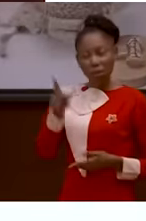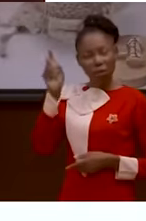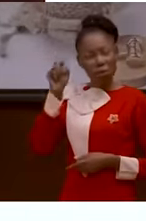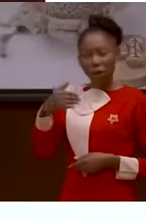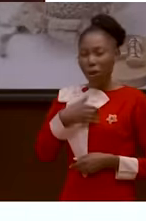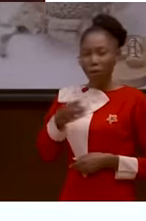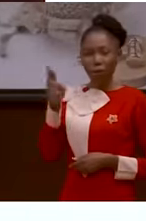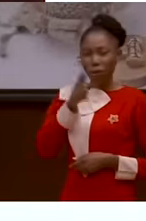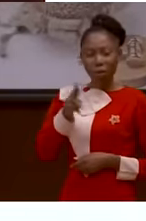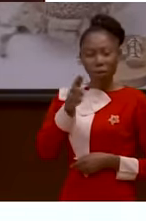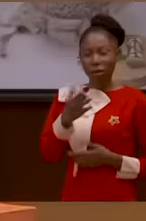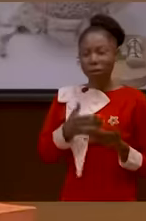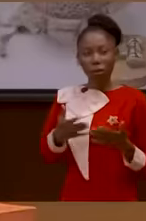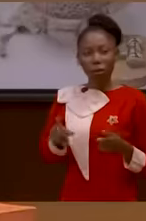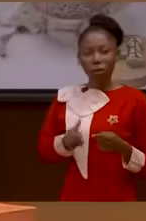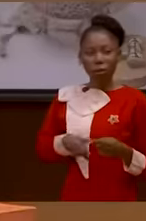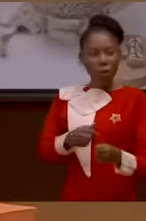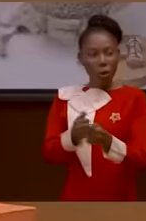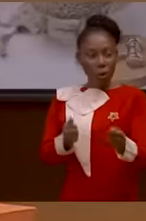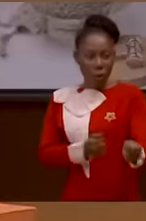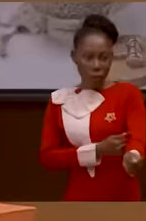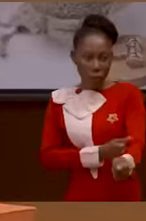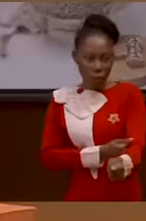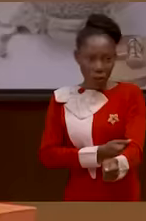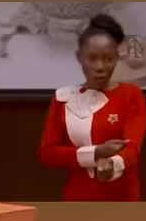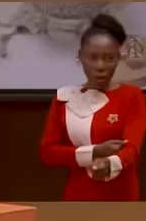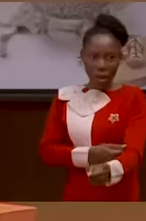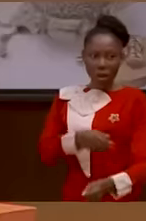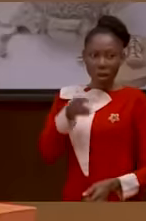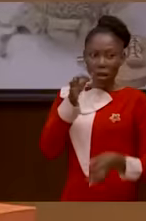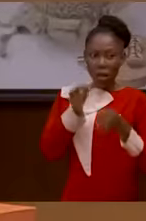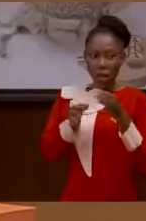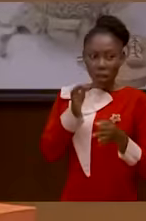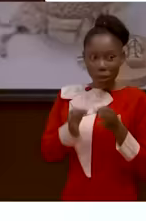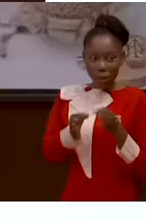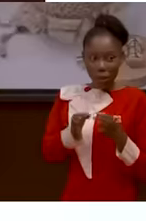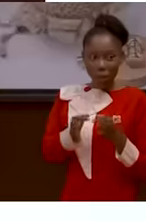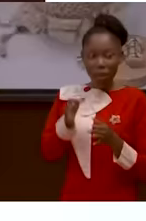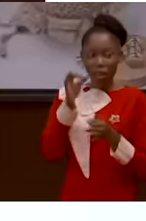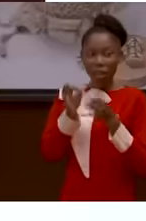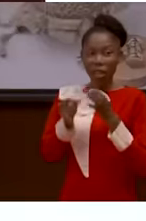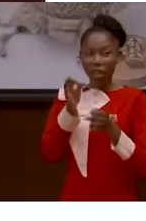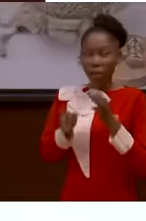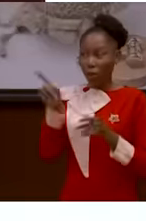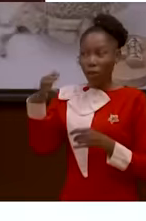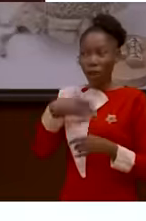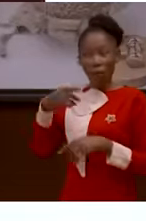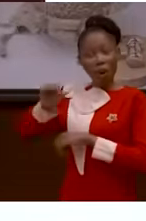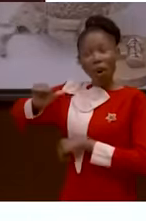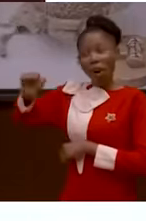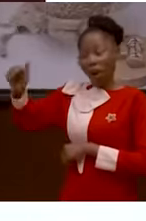precaution. Do you understand? Yes, ma'am. And if, I'm not sure, it's what she said. If you have several